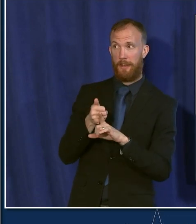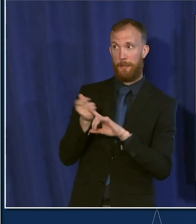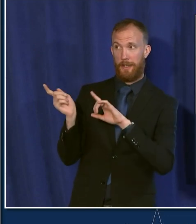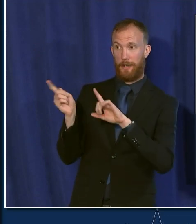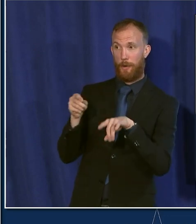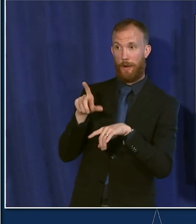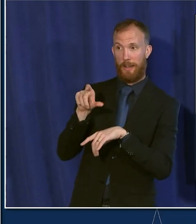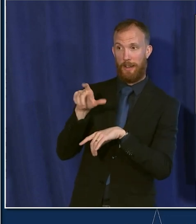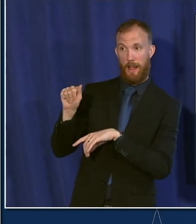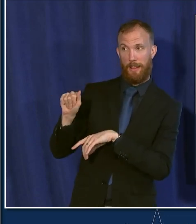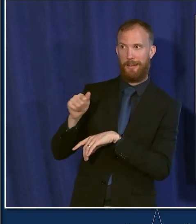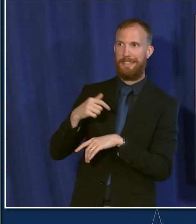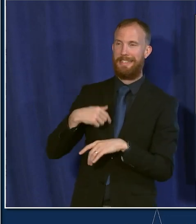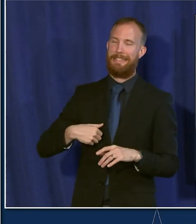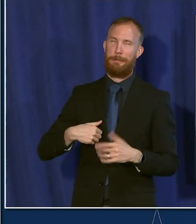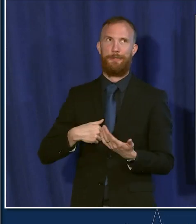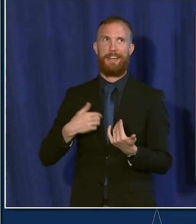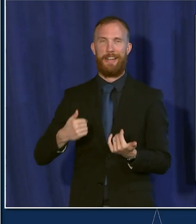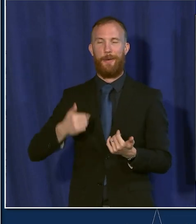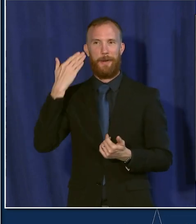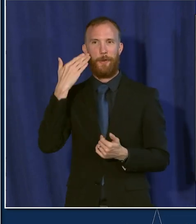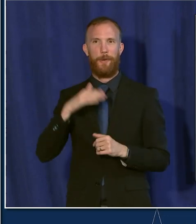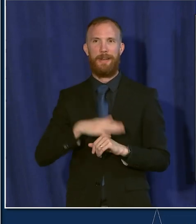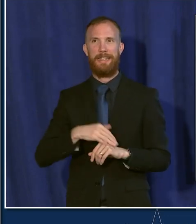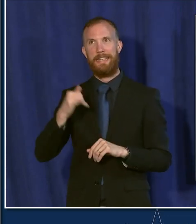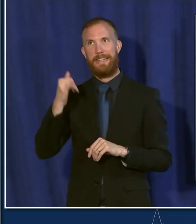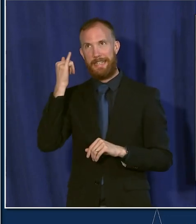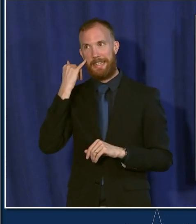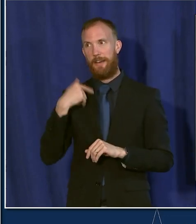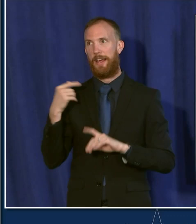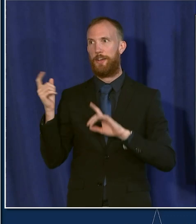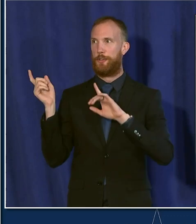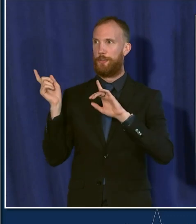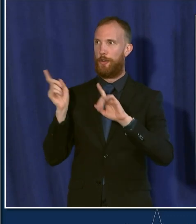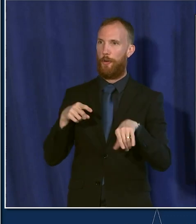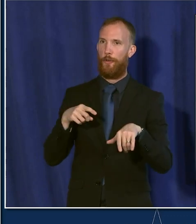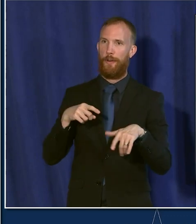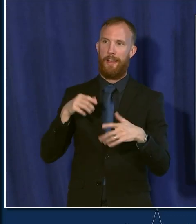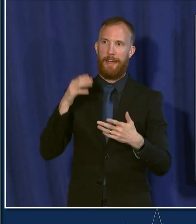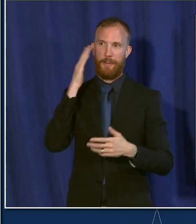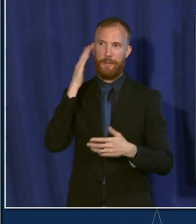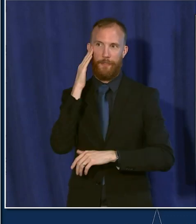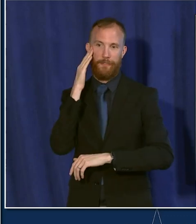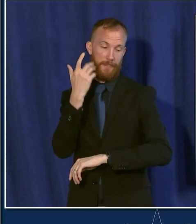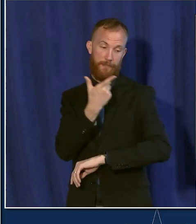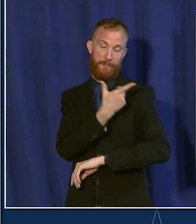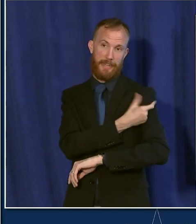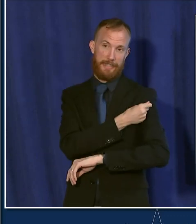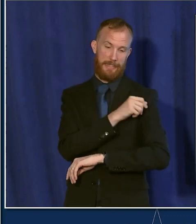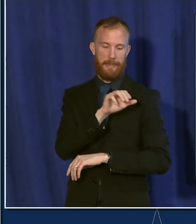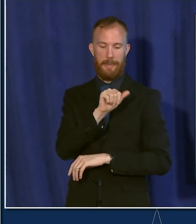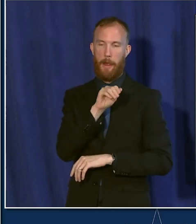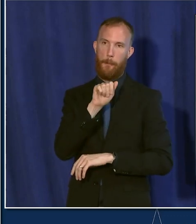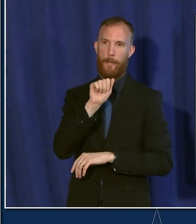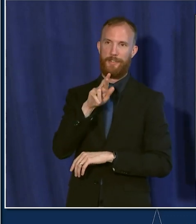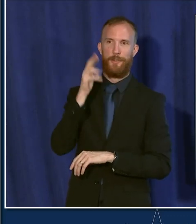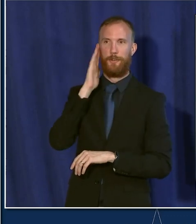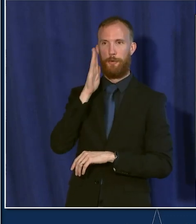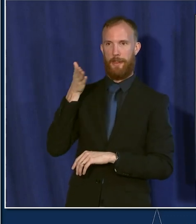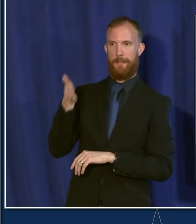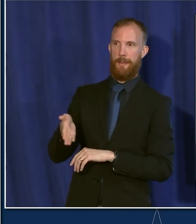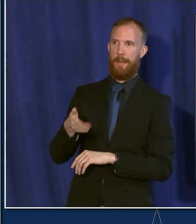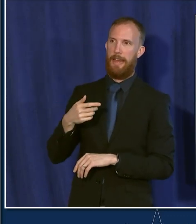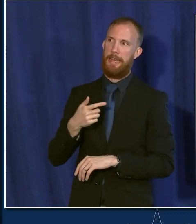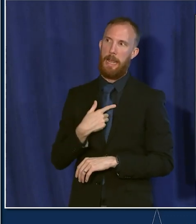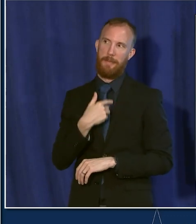Lolla? Oh, I don't know yet. I think, if I attended Lolla, our vaccine ambassadors are going to be there. And obviously, I'm interested in